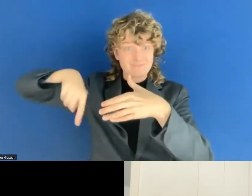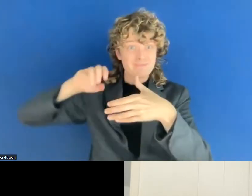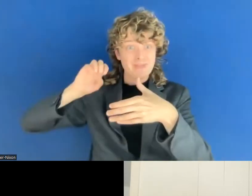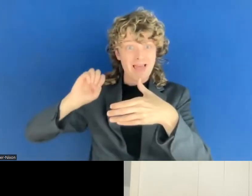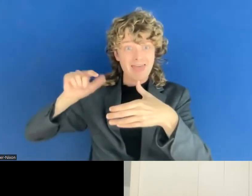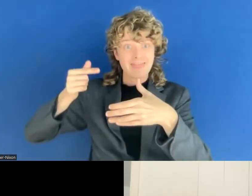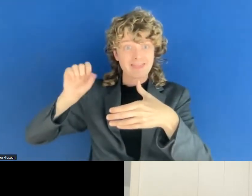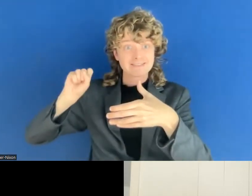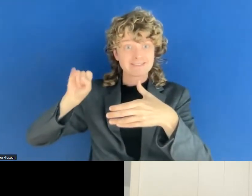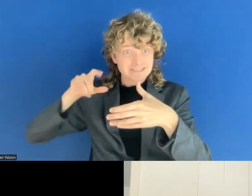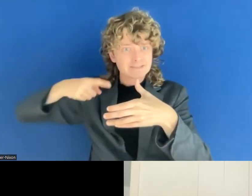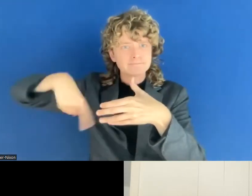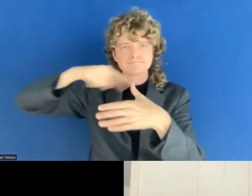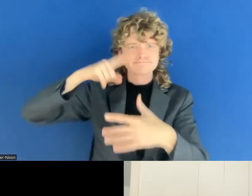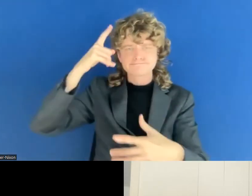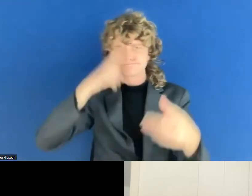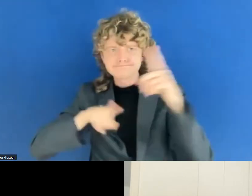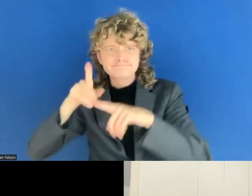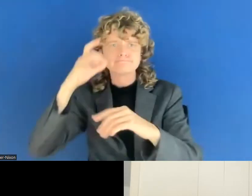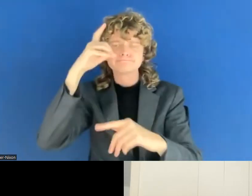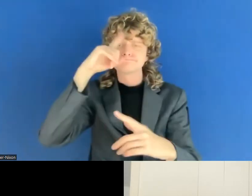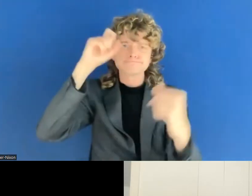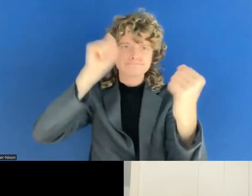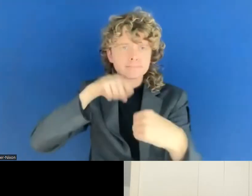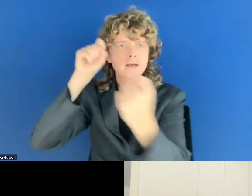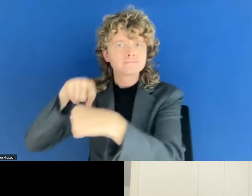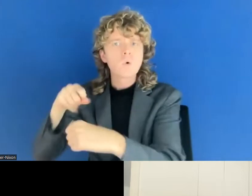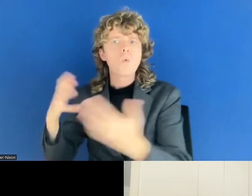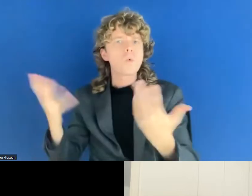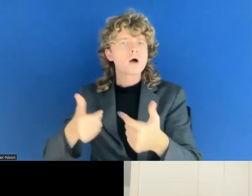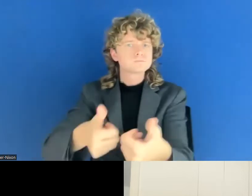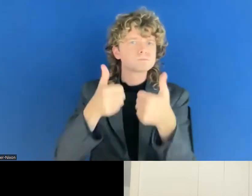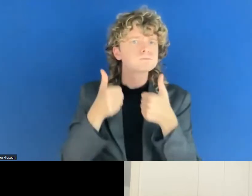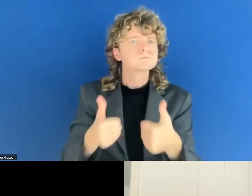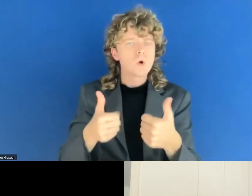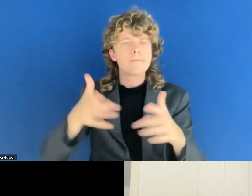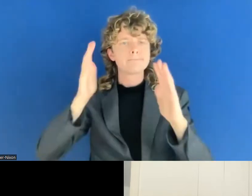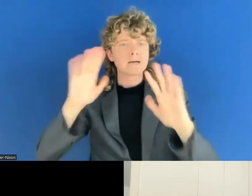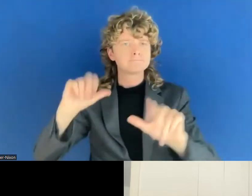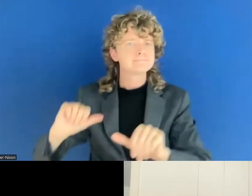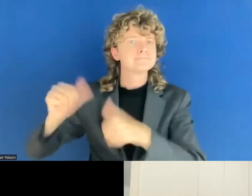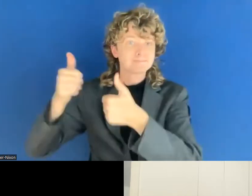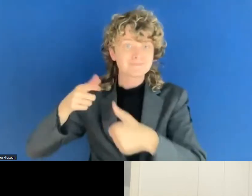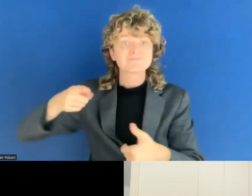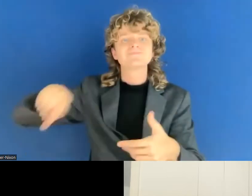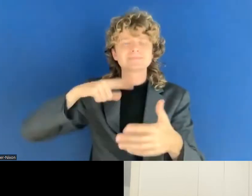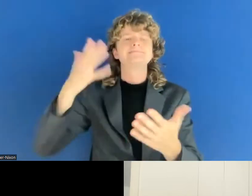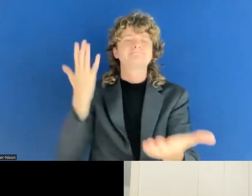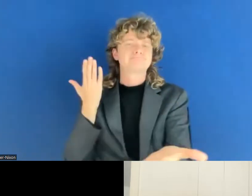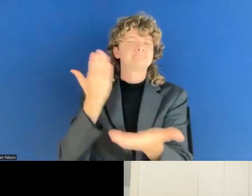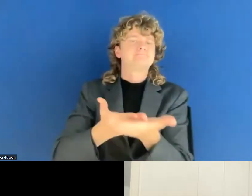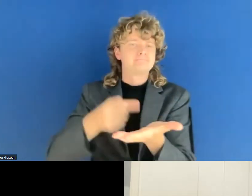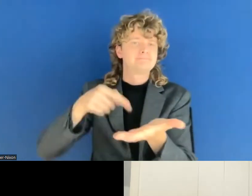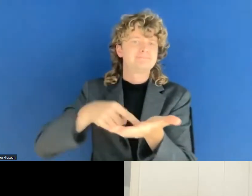they have added a specific section in the technical specification to provide suggestions for